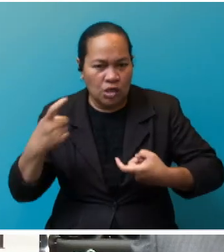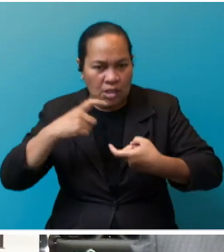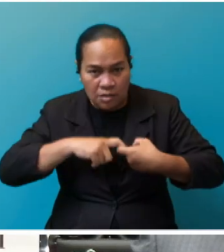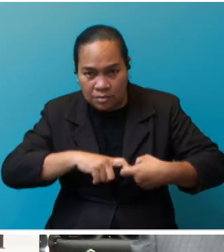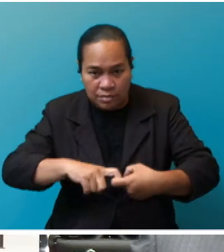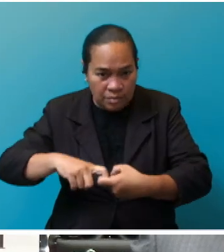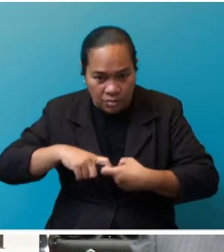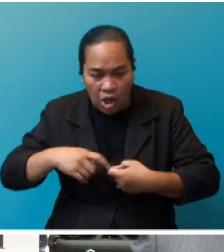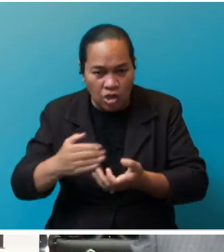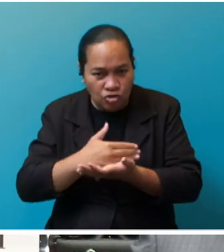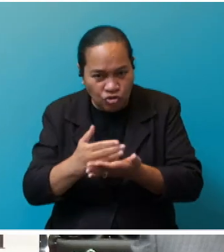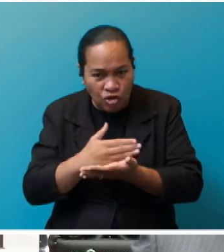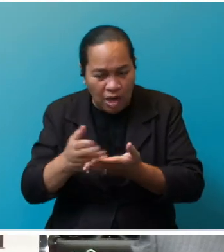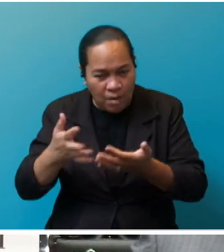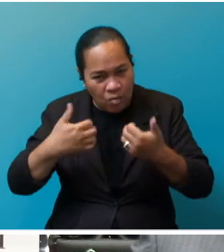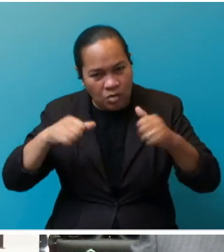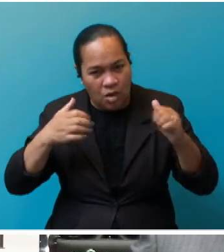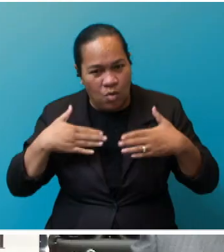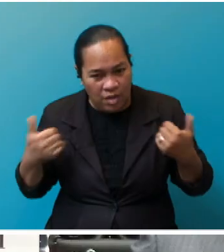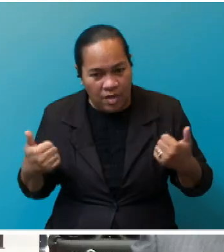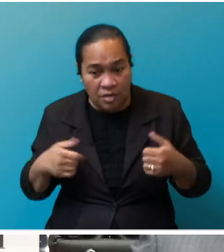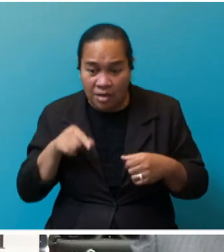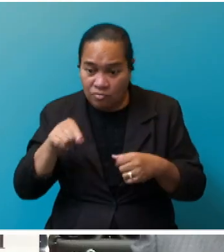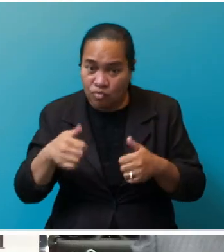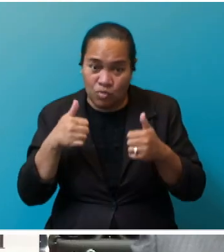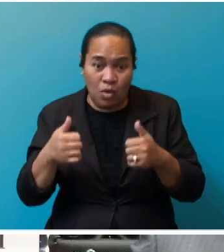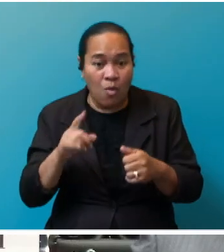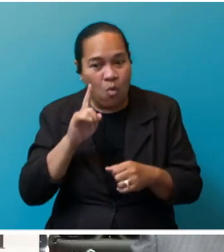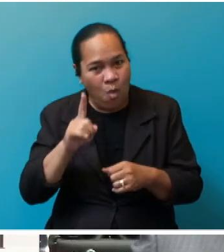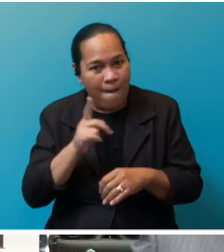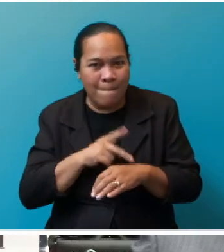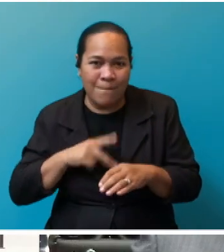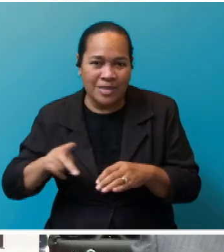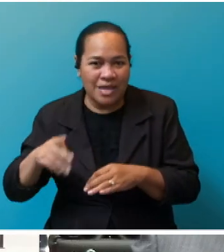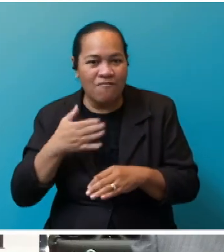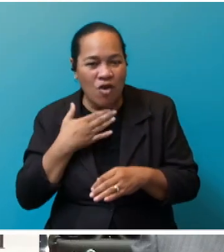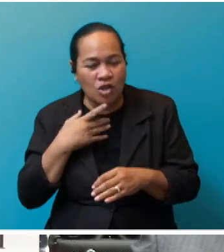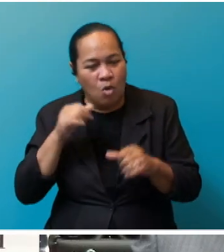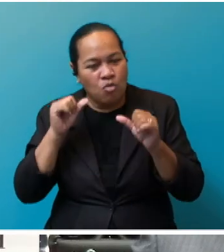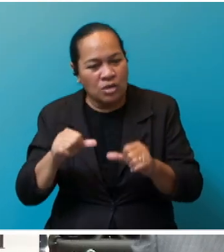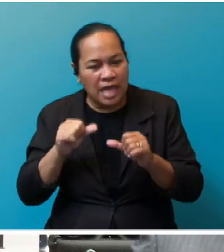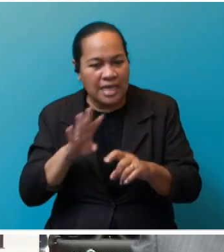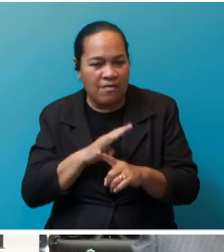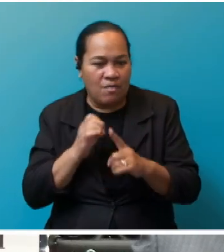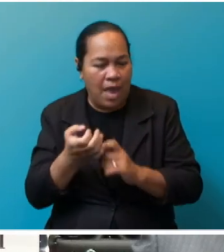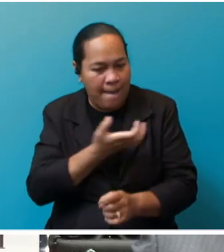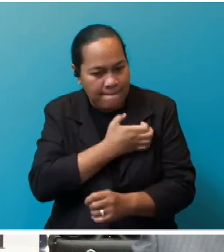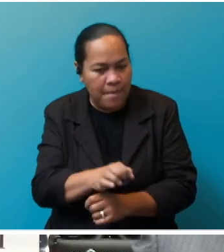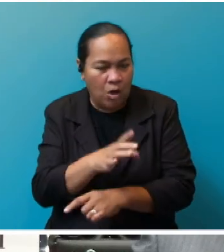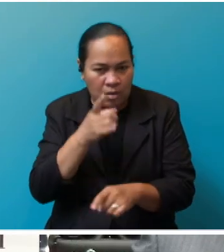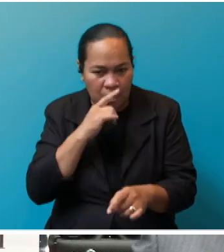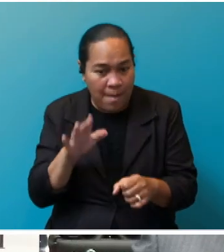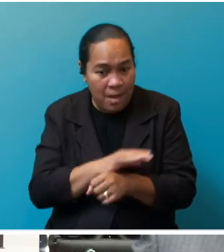The SPDO platform allows us to speak as one Pacific voice, to protect our environment, to empower our people, and to ensure that every